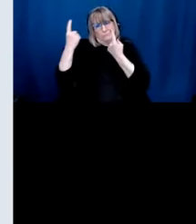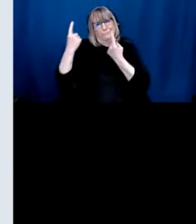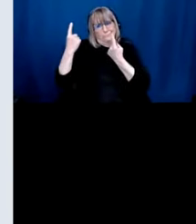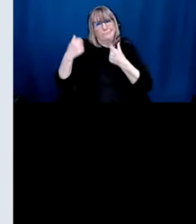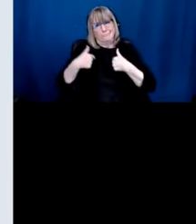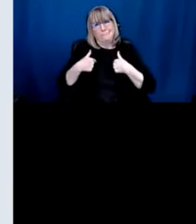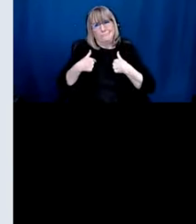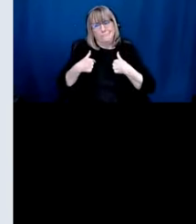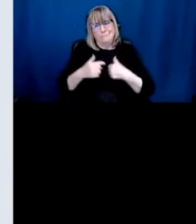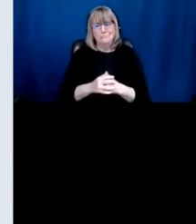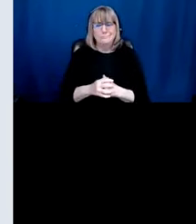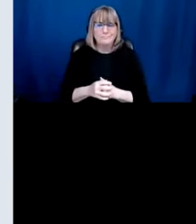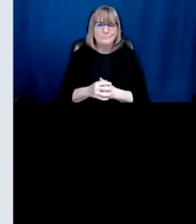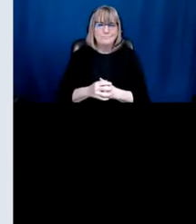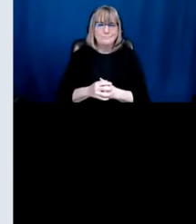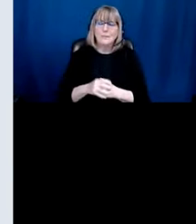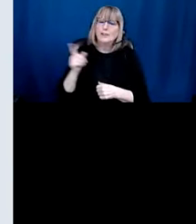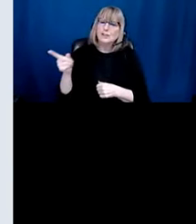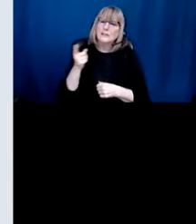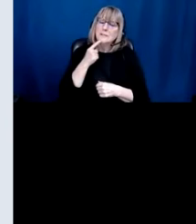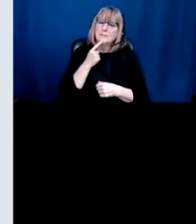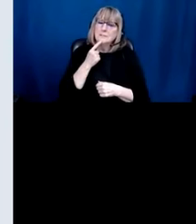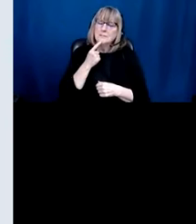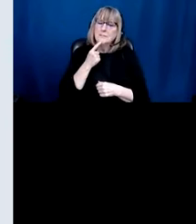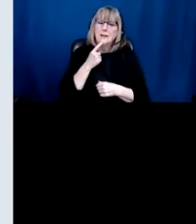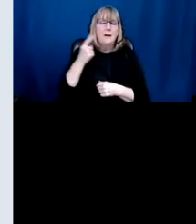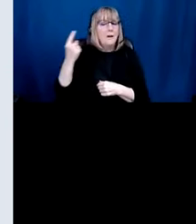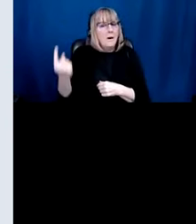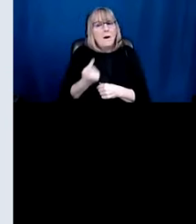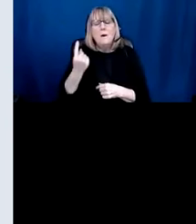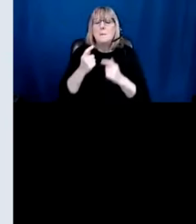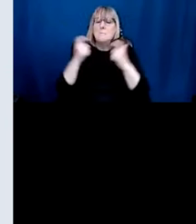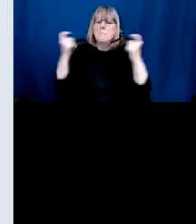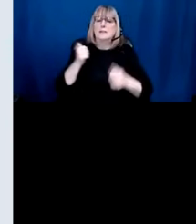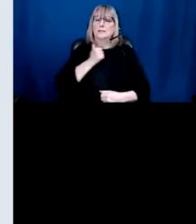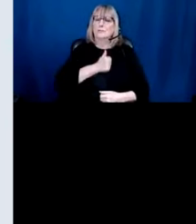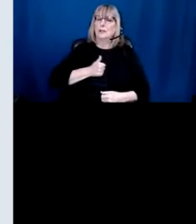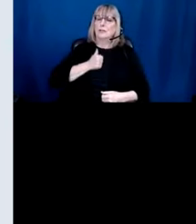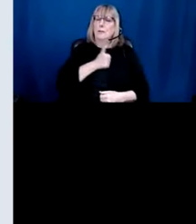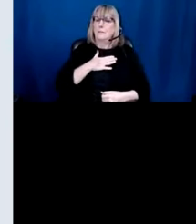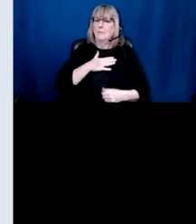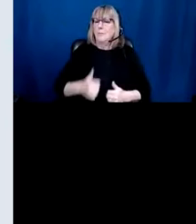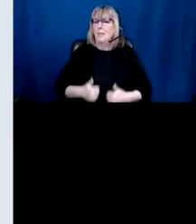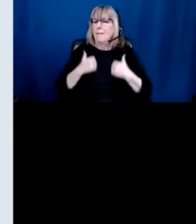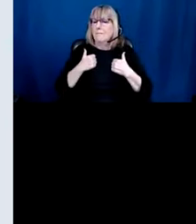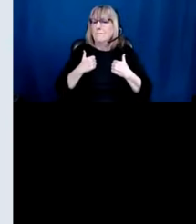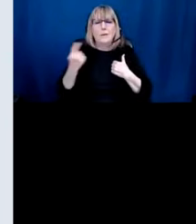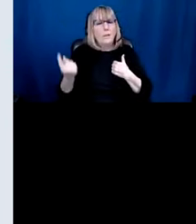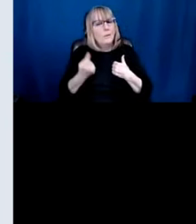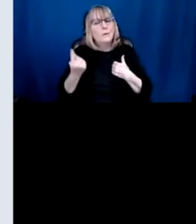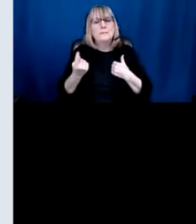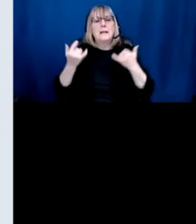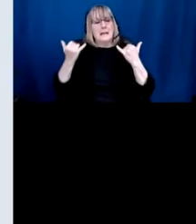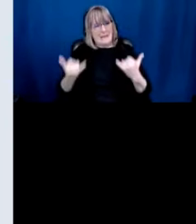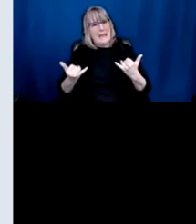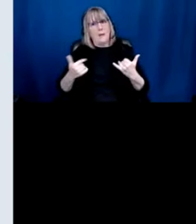esta oportunidad She says that is always le da manera de corregir un error que ella